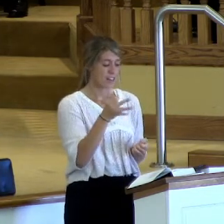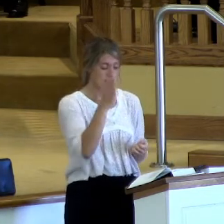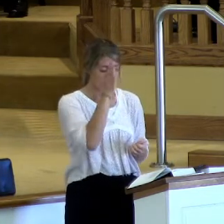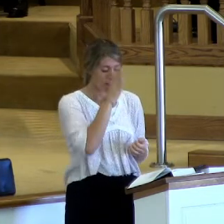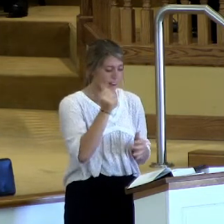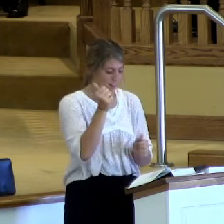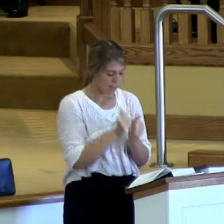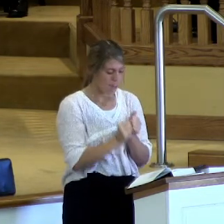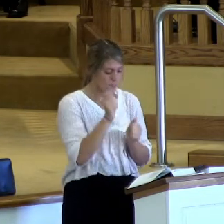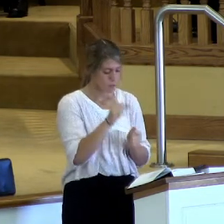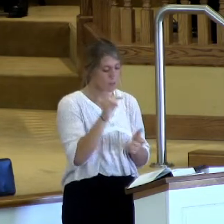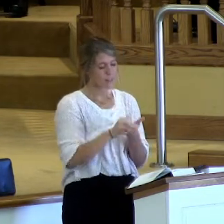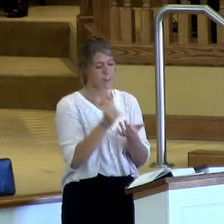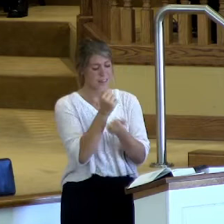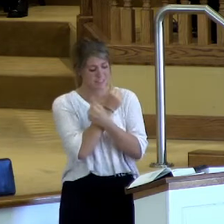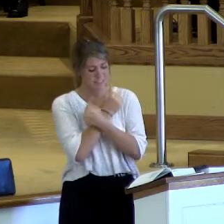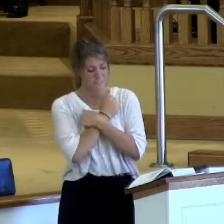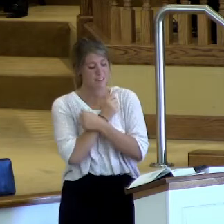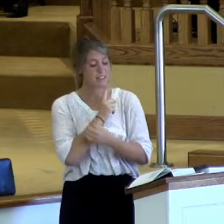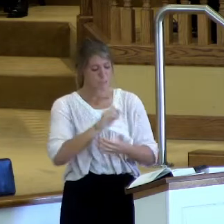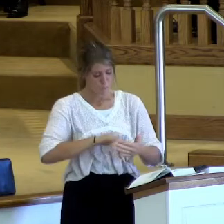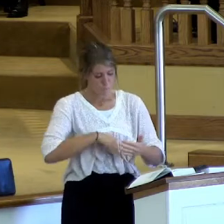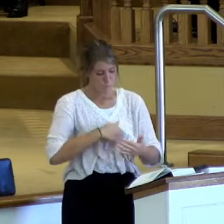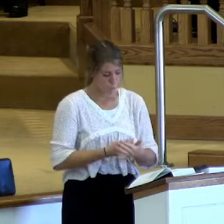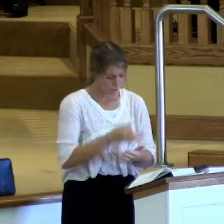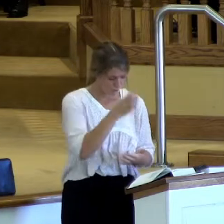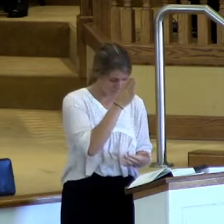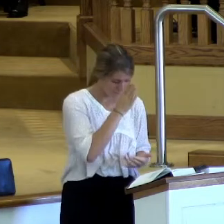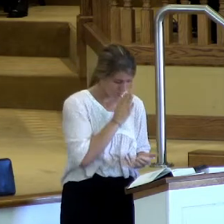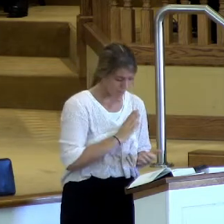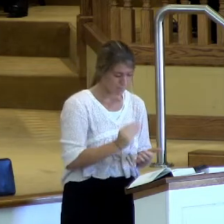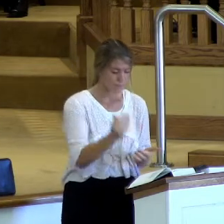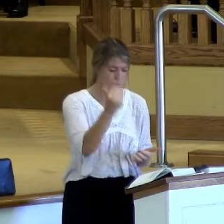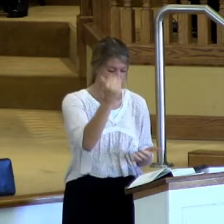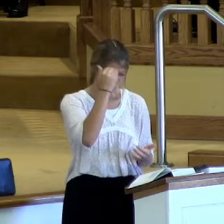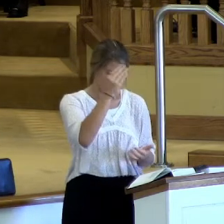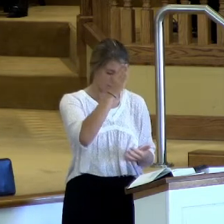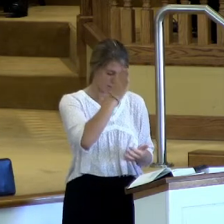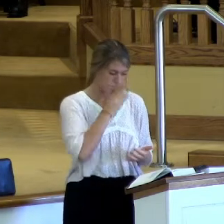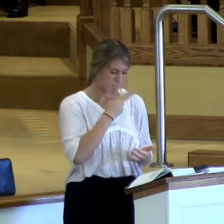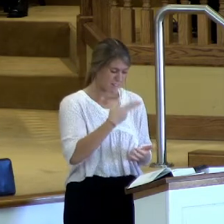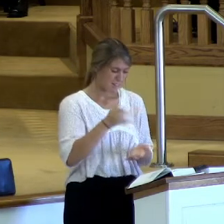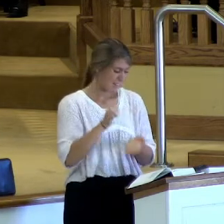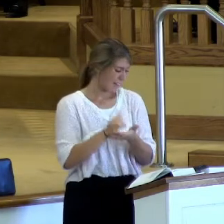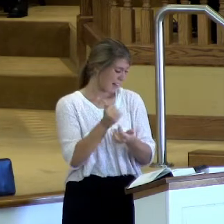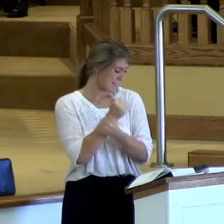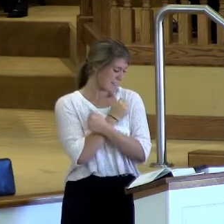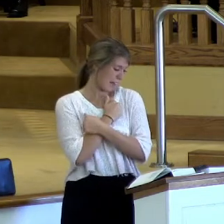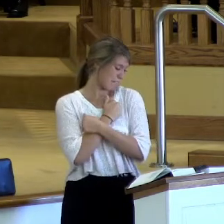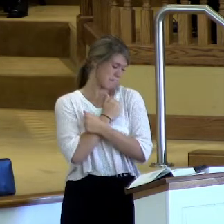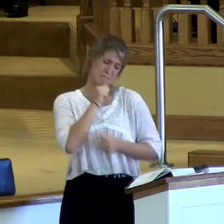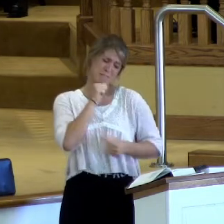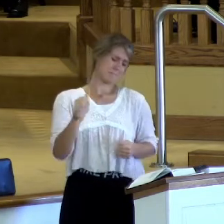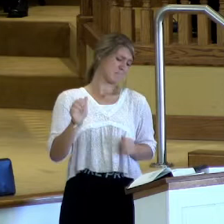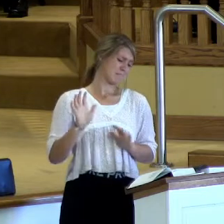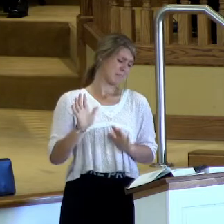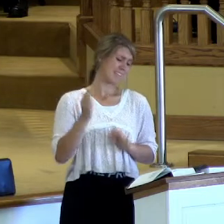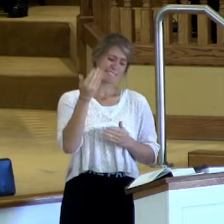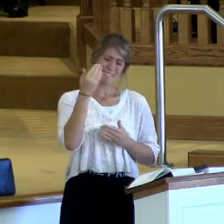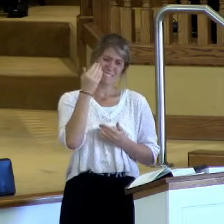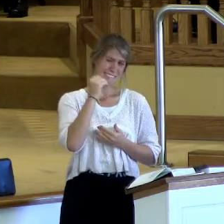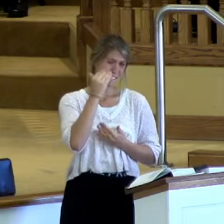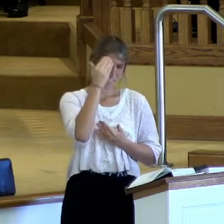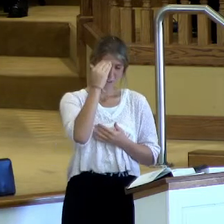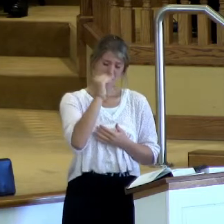and everyone that loveth is born of God, and knoweth God. He that loveth not, knoweth